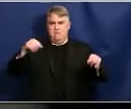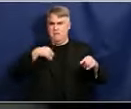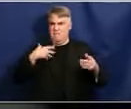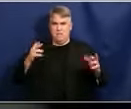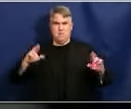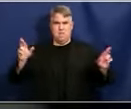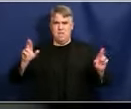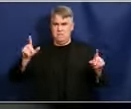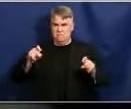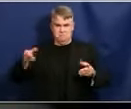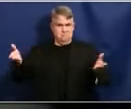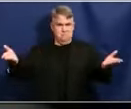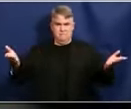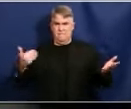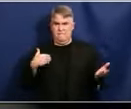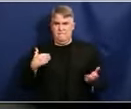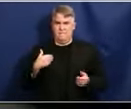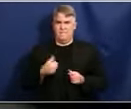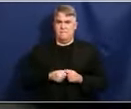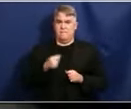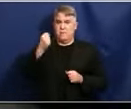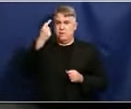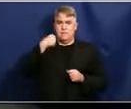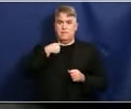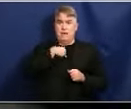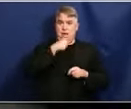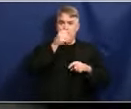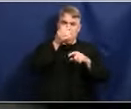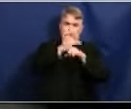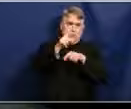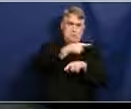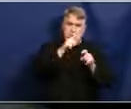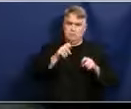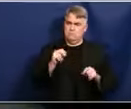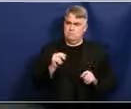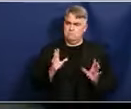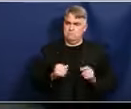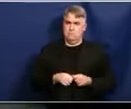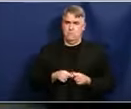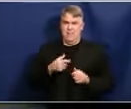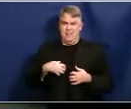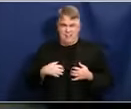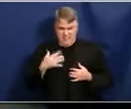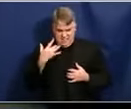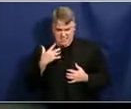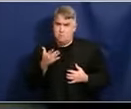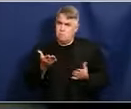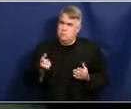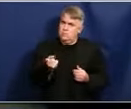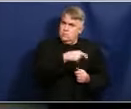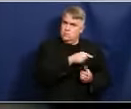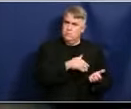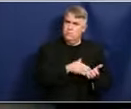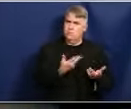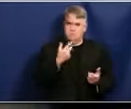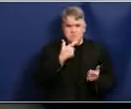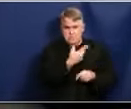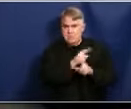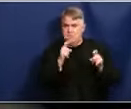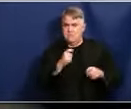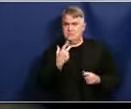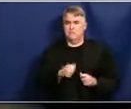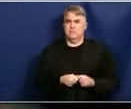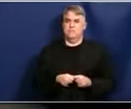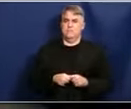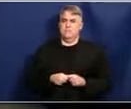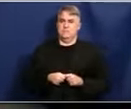you at a moment's notice. We're not going to force people to go get tested, but testing sites are there. There's capacity. There's availability. Any San